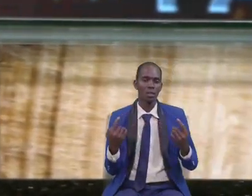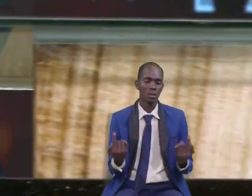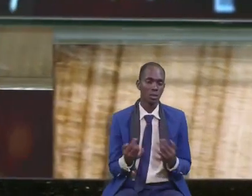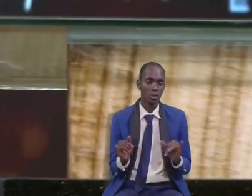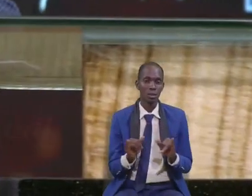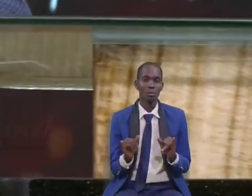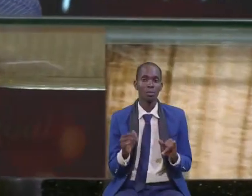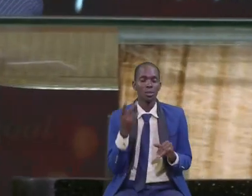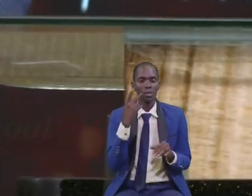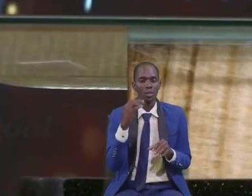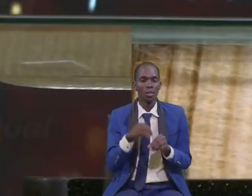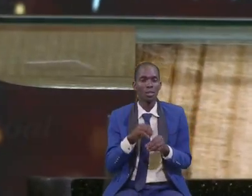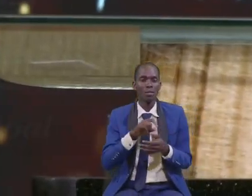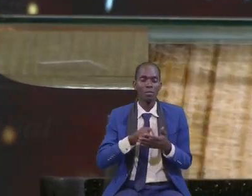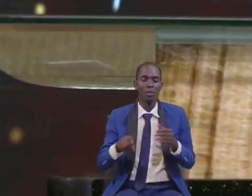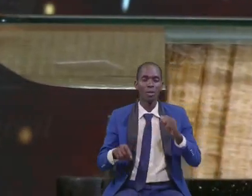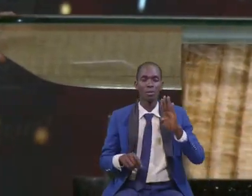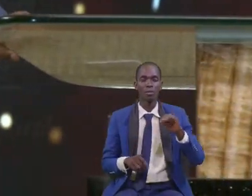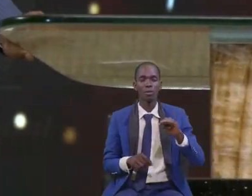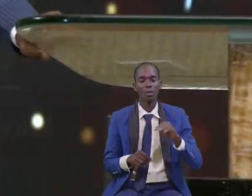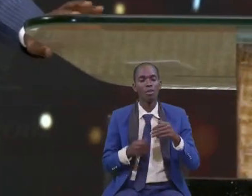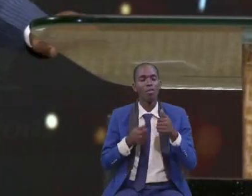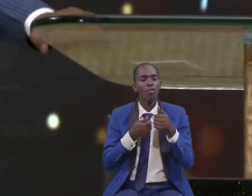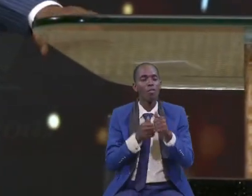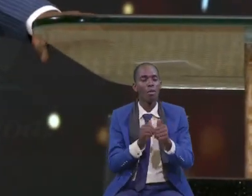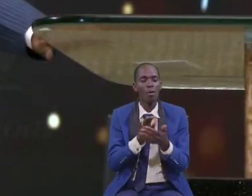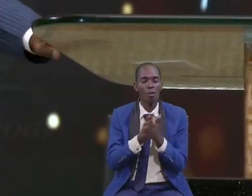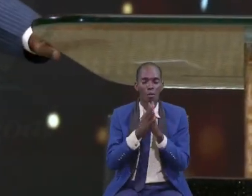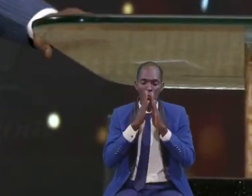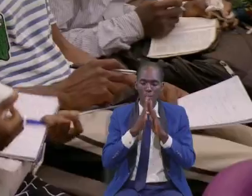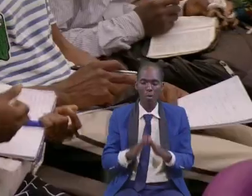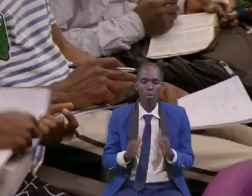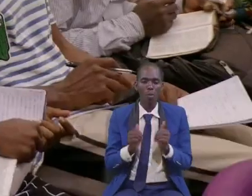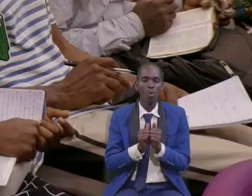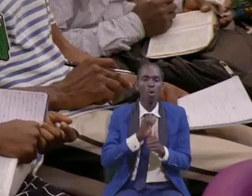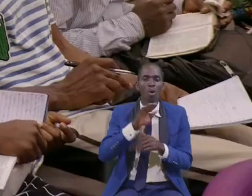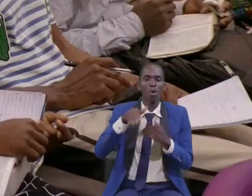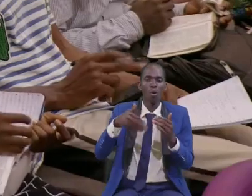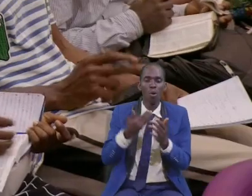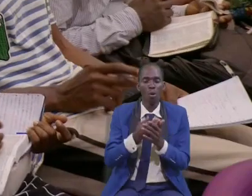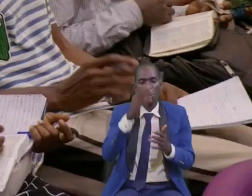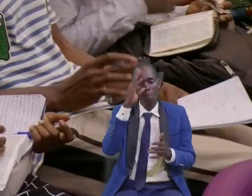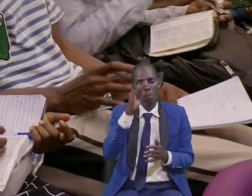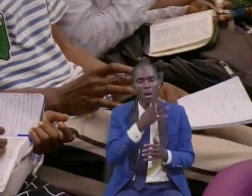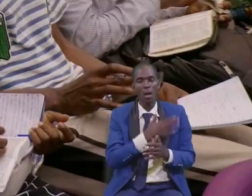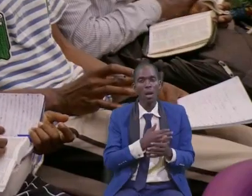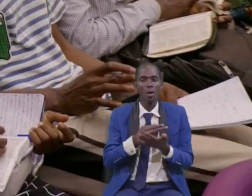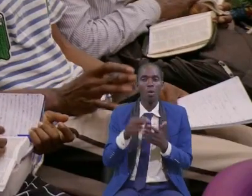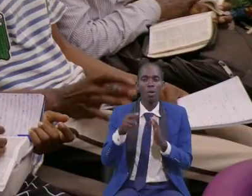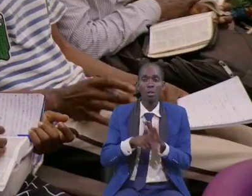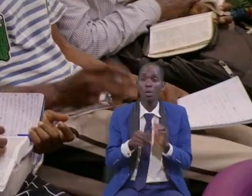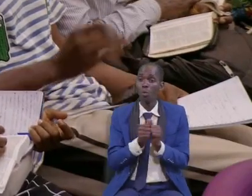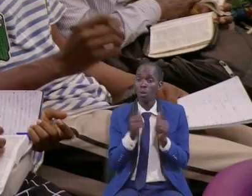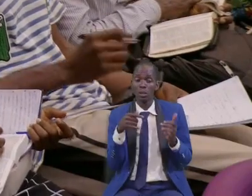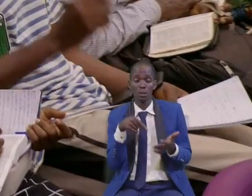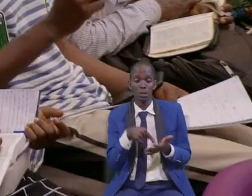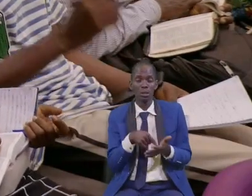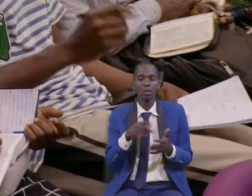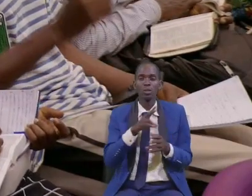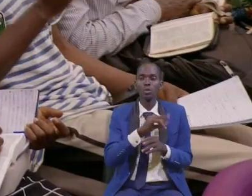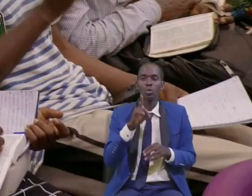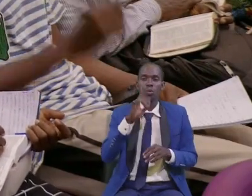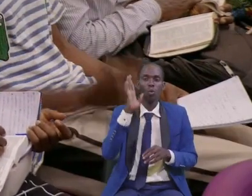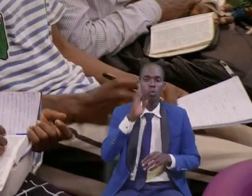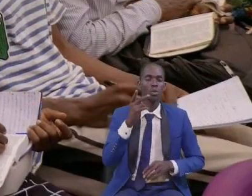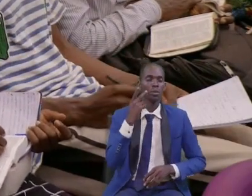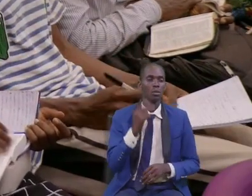14. In verse 14, follow peace with all men, and holiness, without which no man shall see